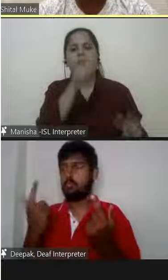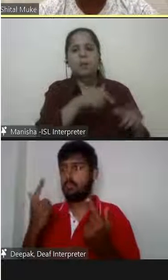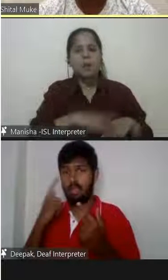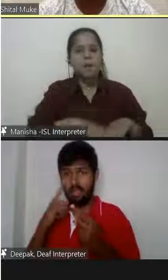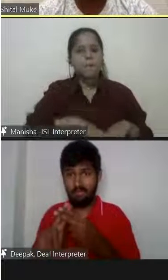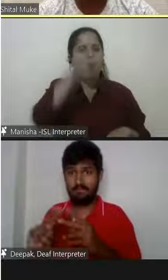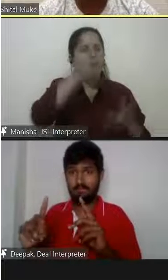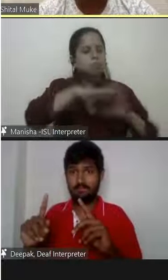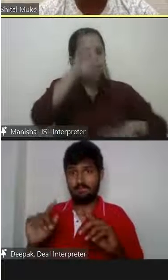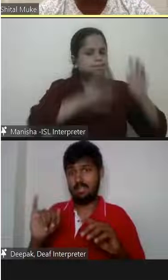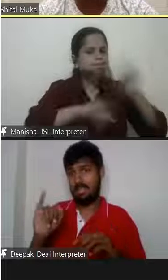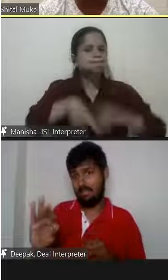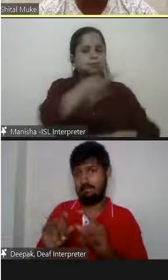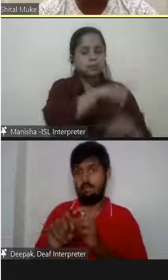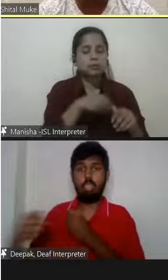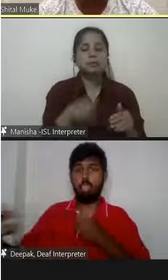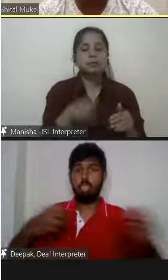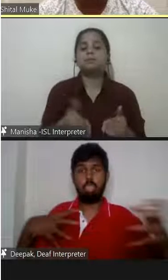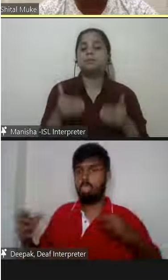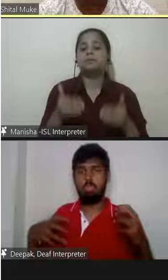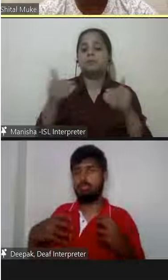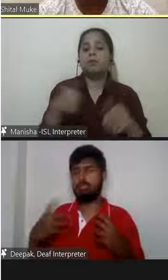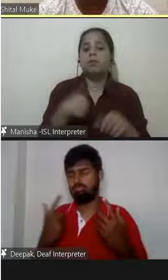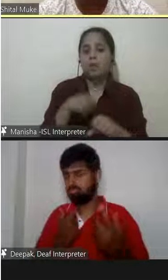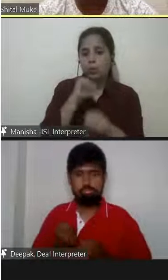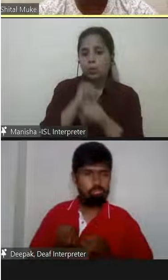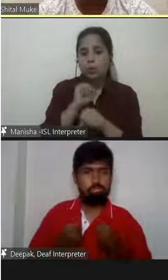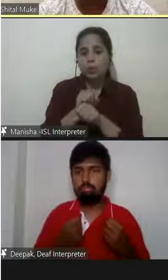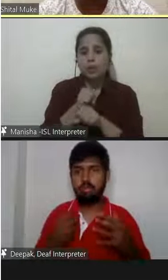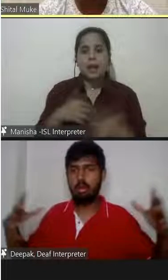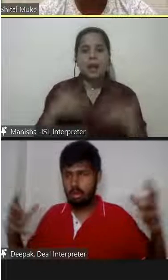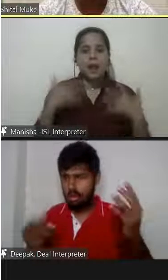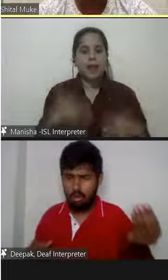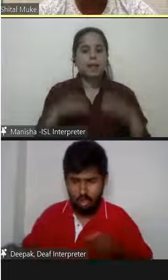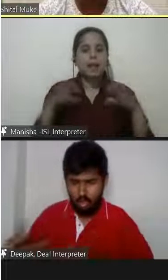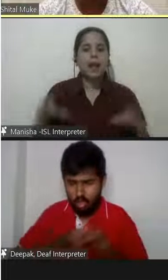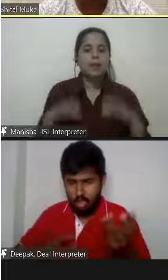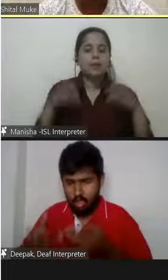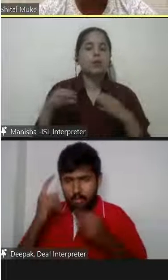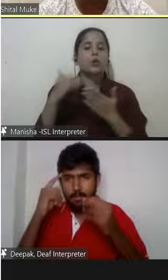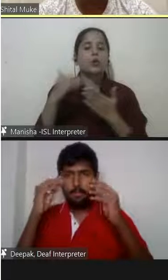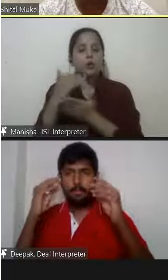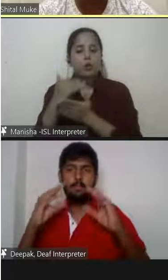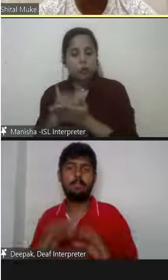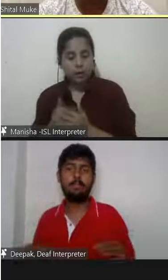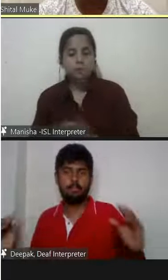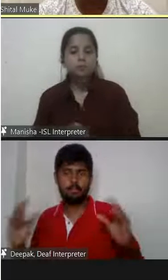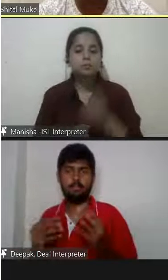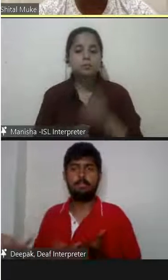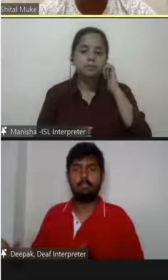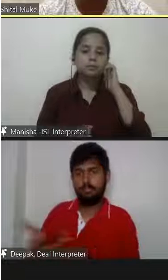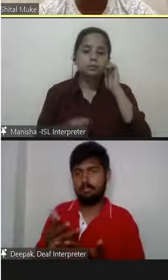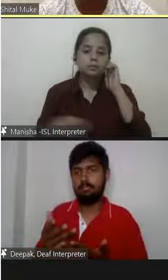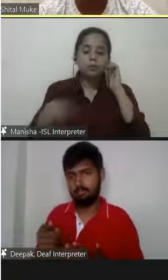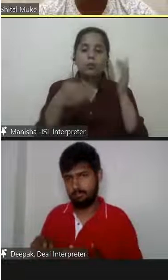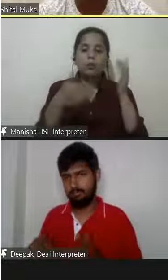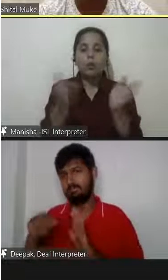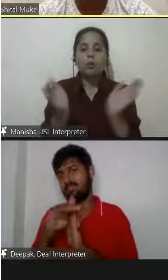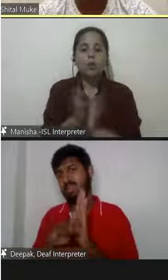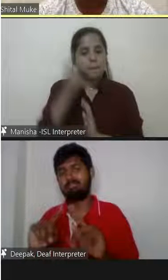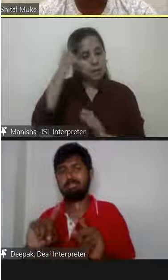Taking forward this work of the Healthy Activity Program and again the community mental health